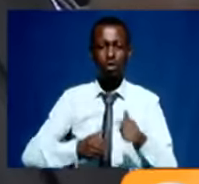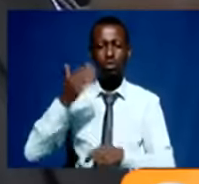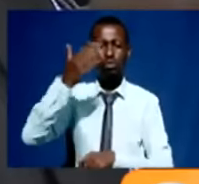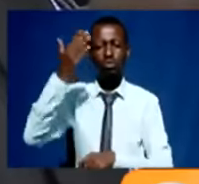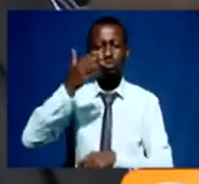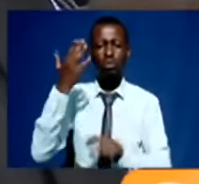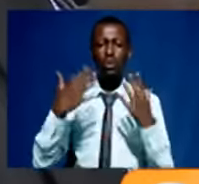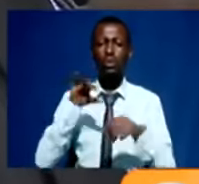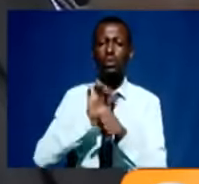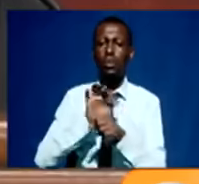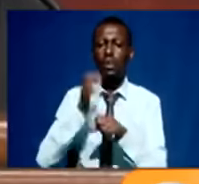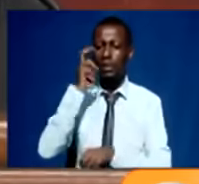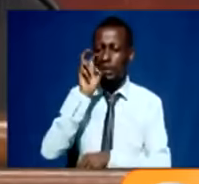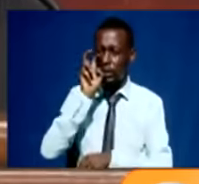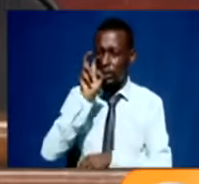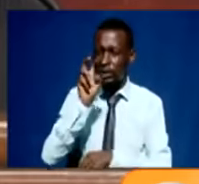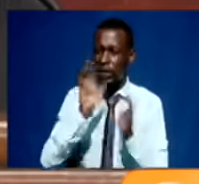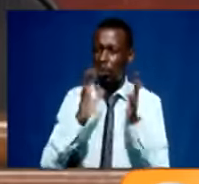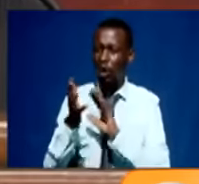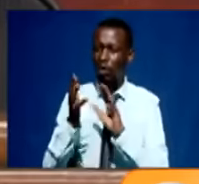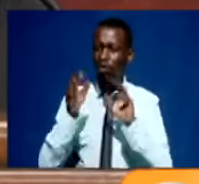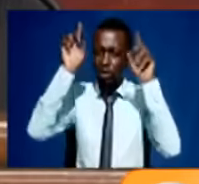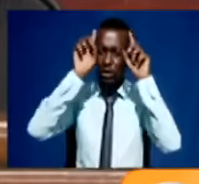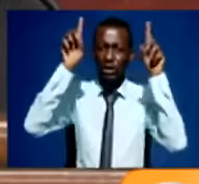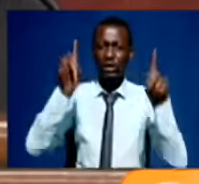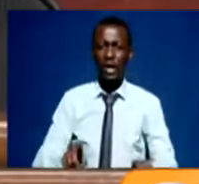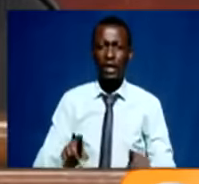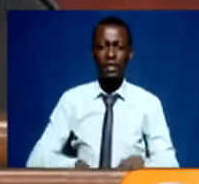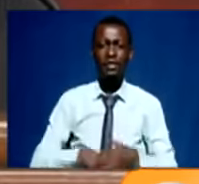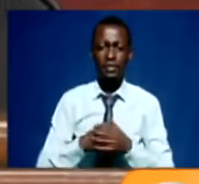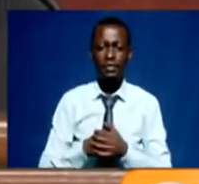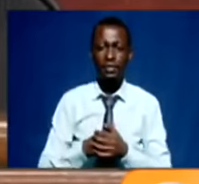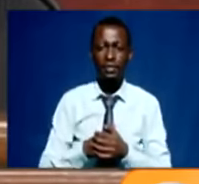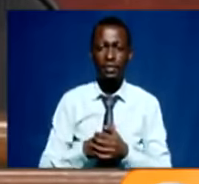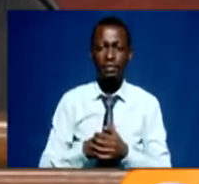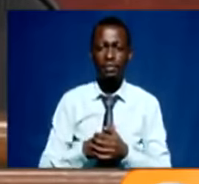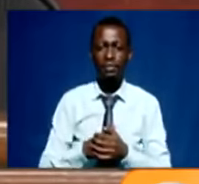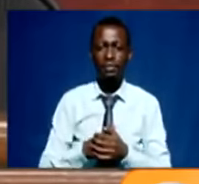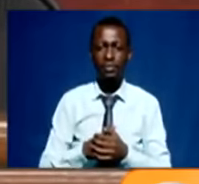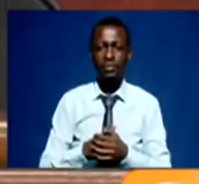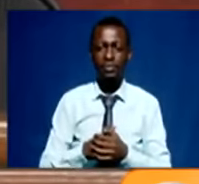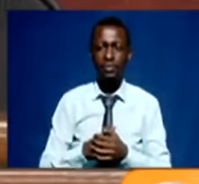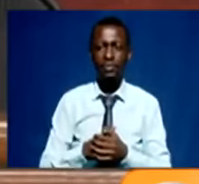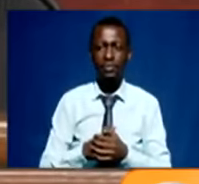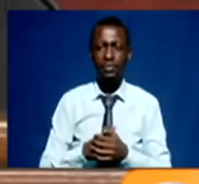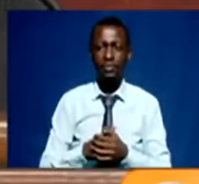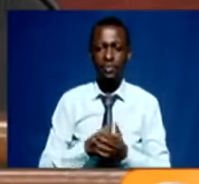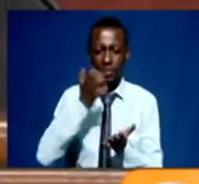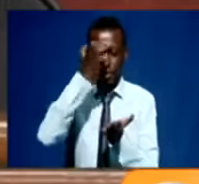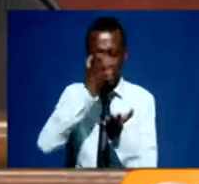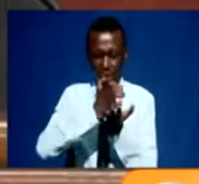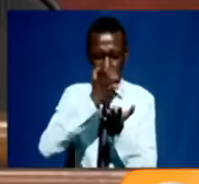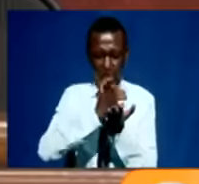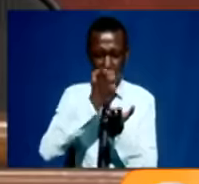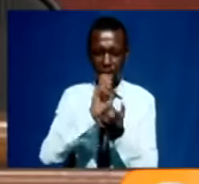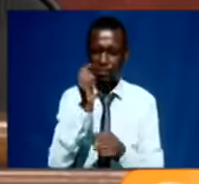thousands watching the verdict. I have chosen to take the path of looking at the evidence that relates to